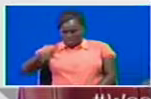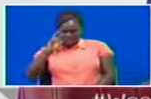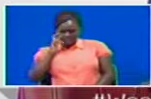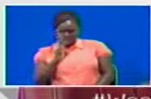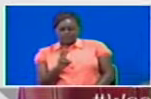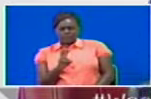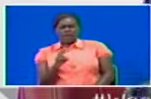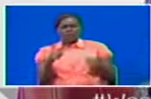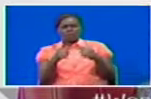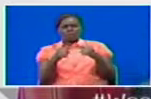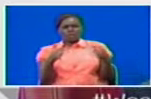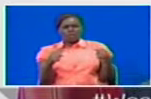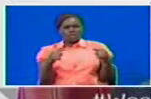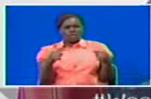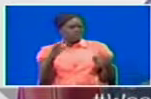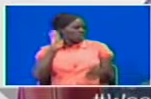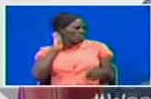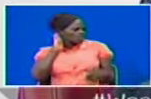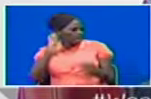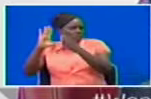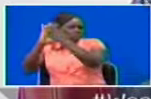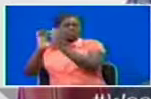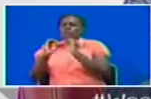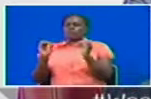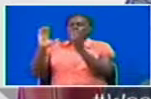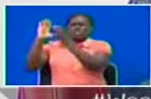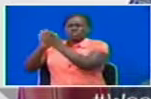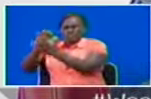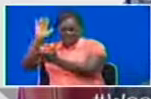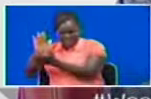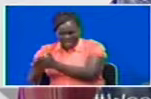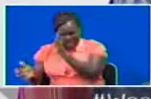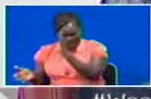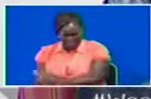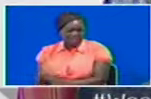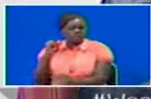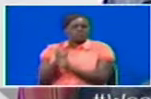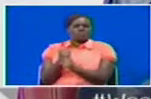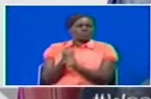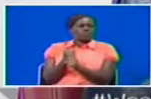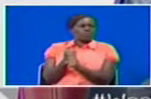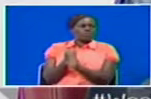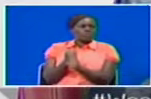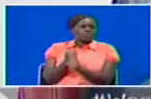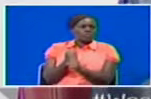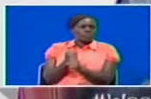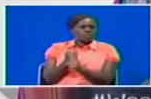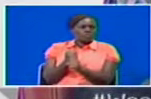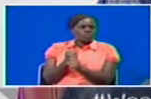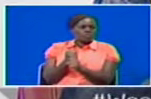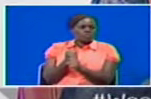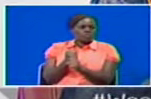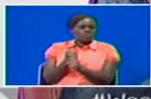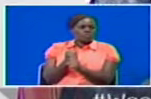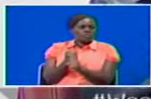singing opposition. They don't want to hear Jubilee. Because Jubilee has done nothing. Really? I mean, votes are gold for